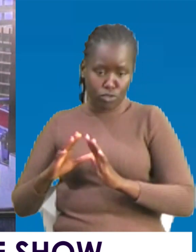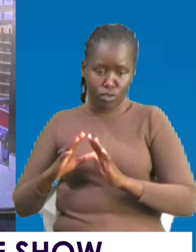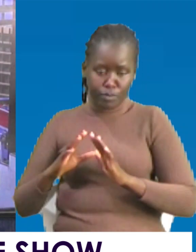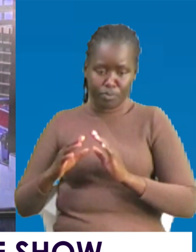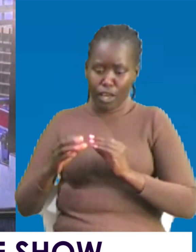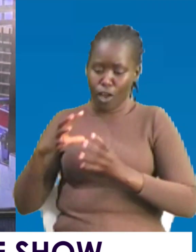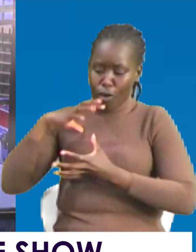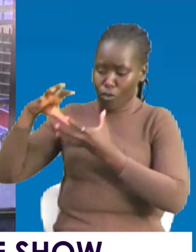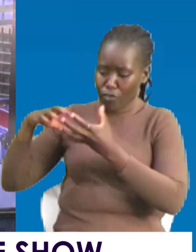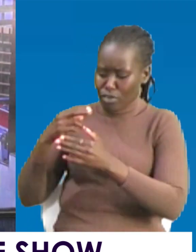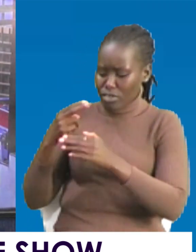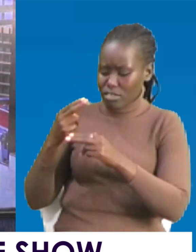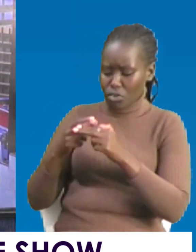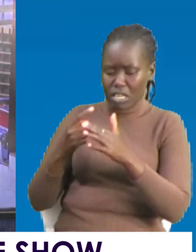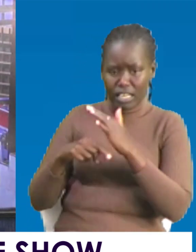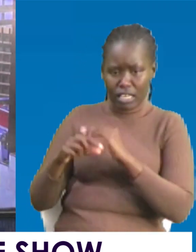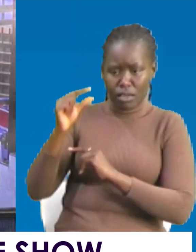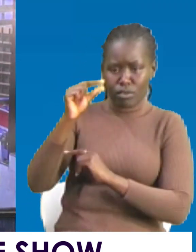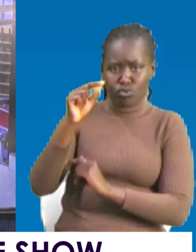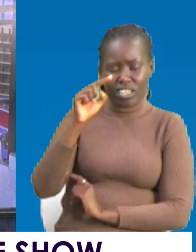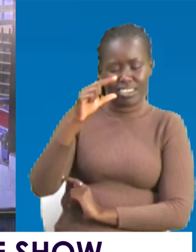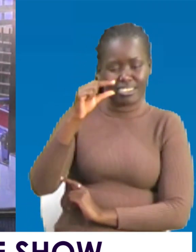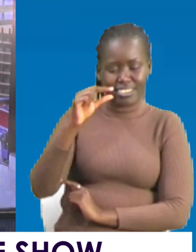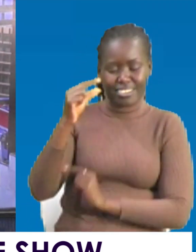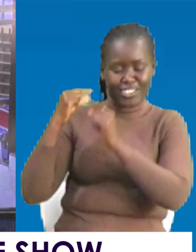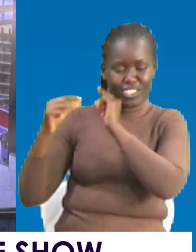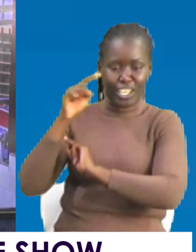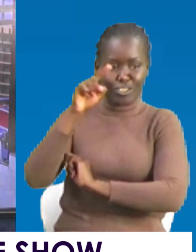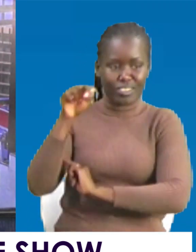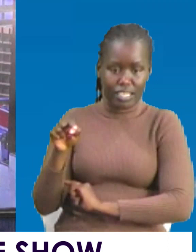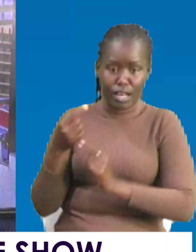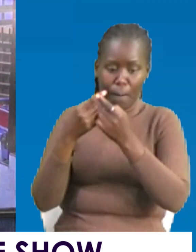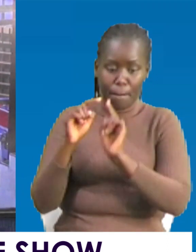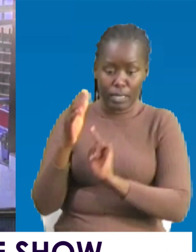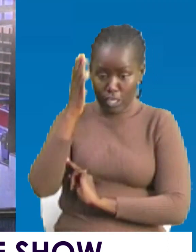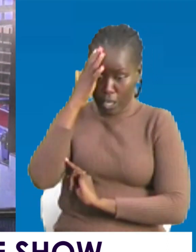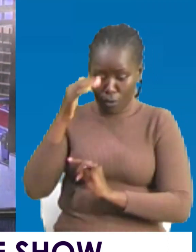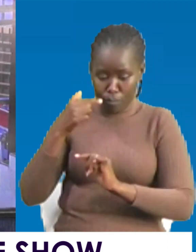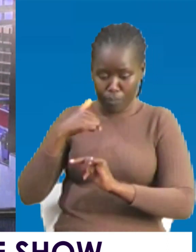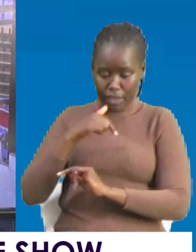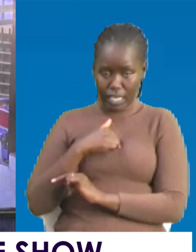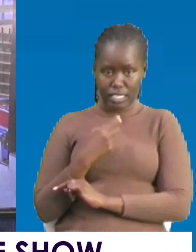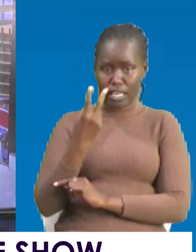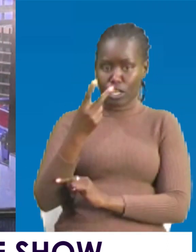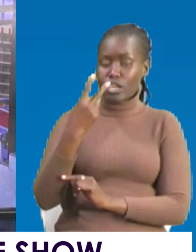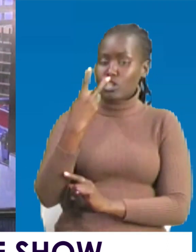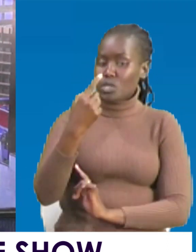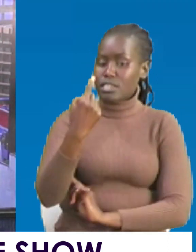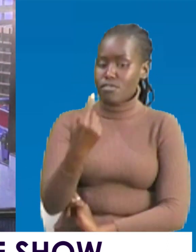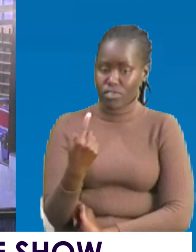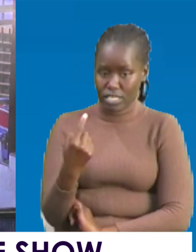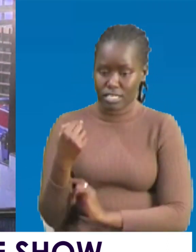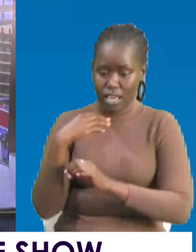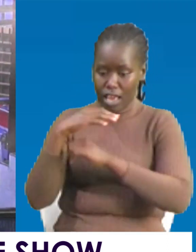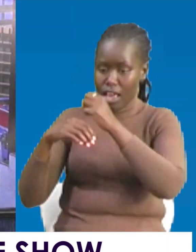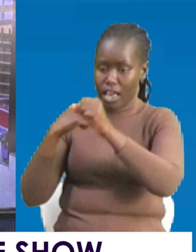Gen Z or which kind of generation. But what I know is that we are in the 21st century. This is the